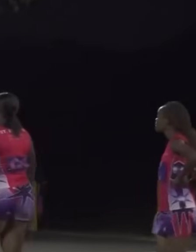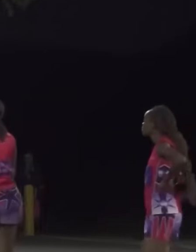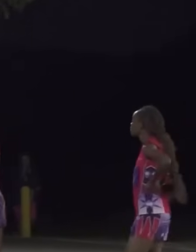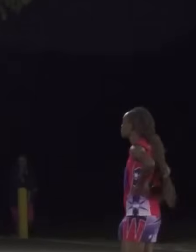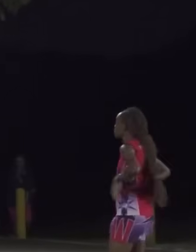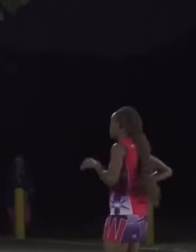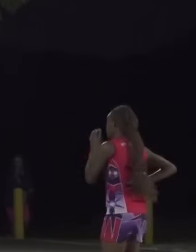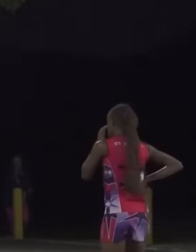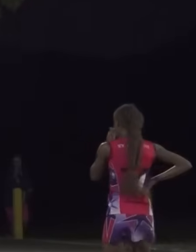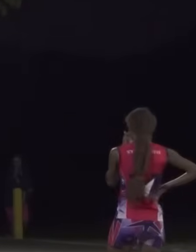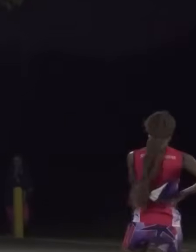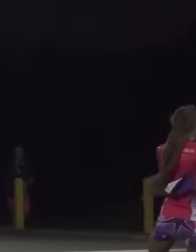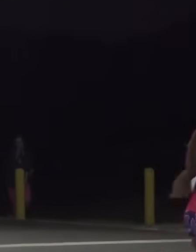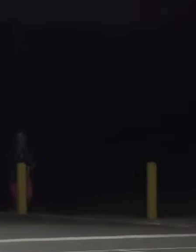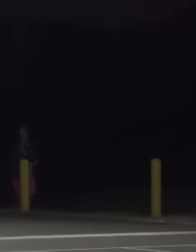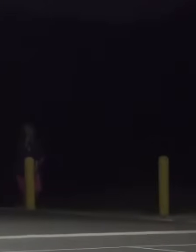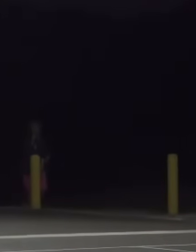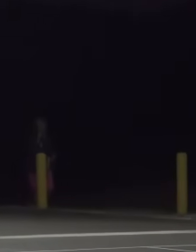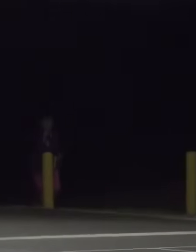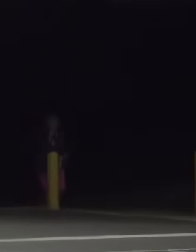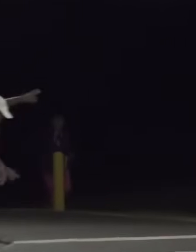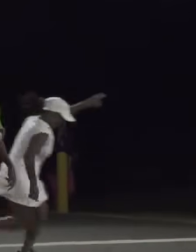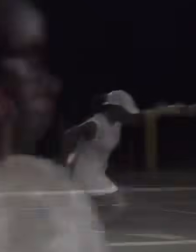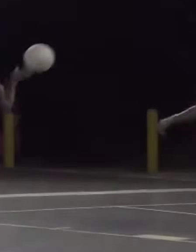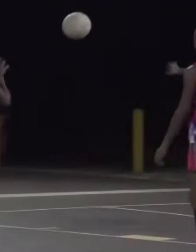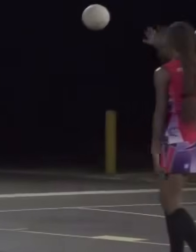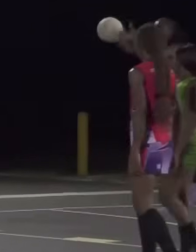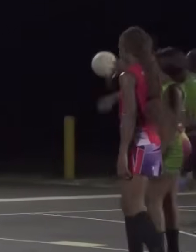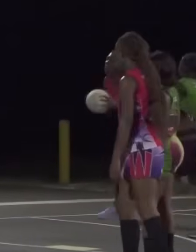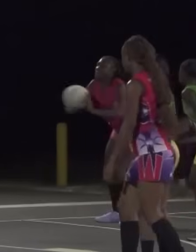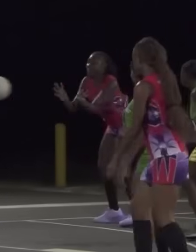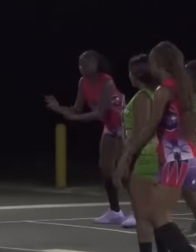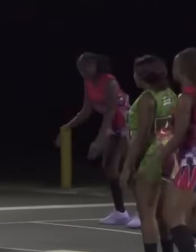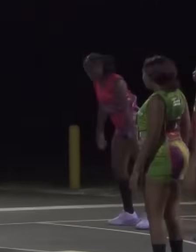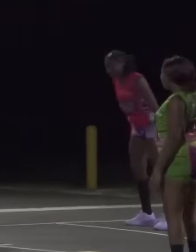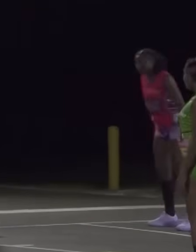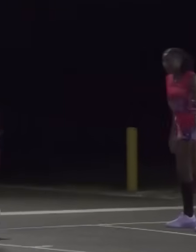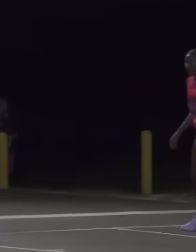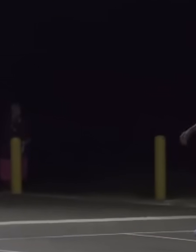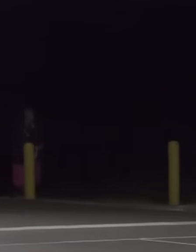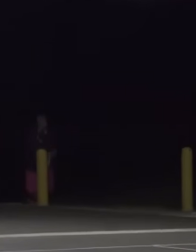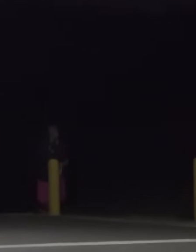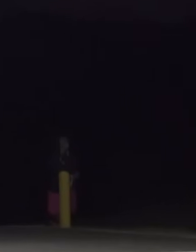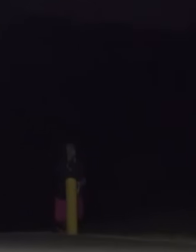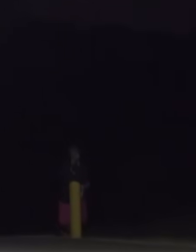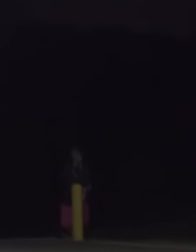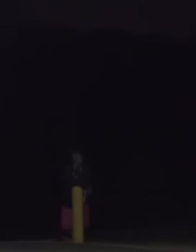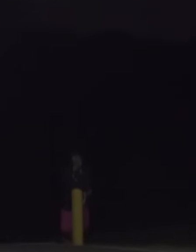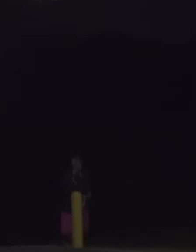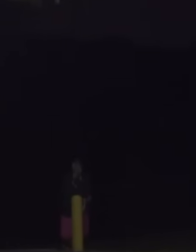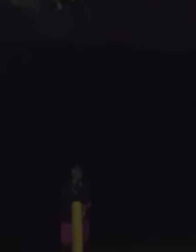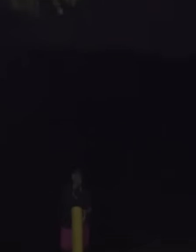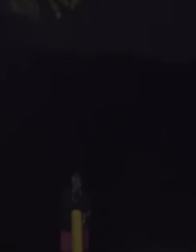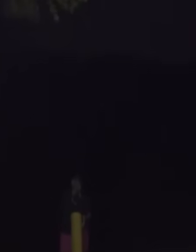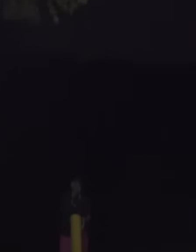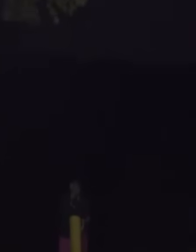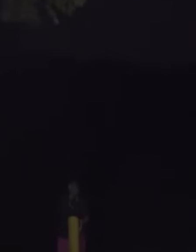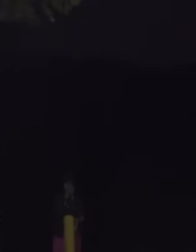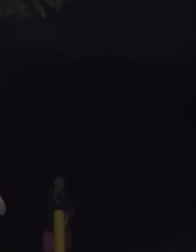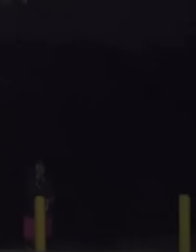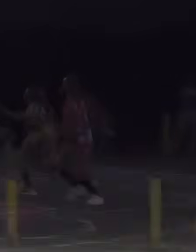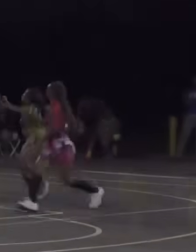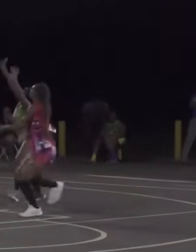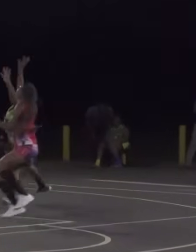Dean with 32 from 50 attempts and Jada Smith 12 from 30 showed their versatility, sharing the goal attack and goal shooter's